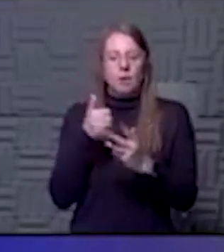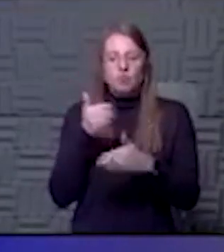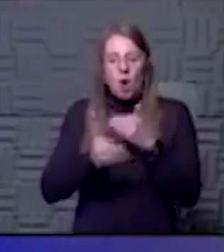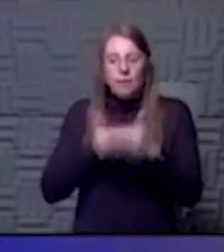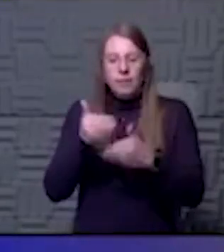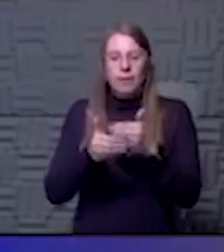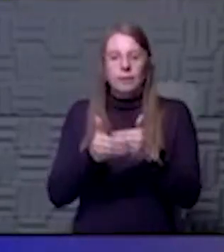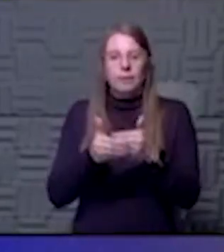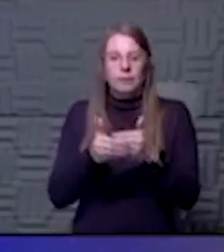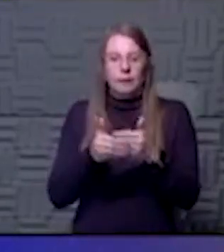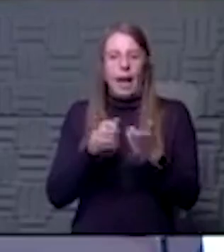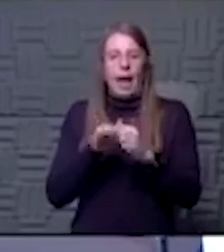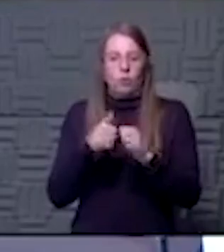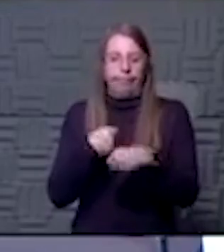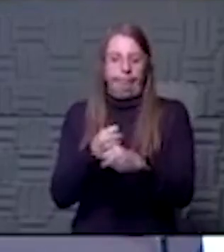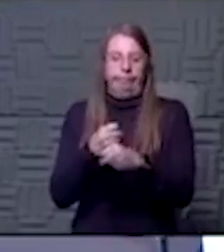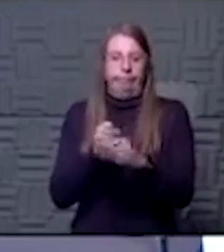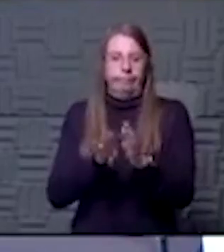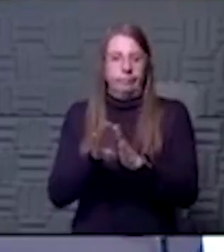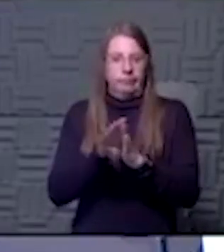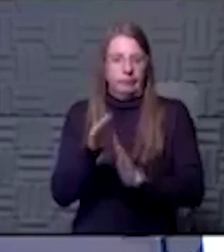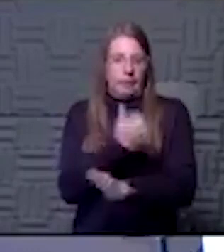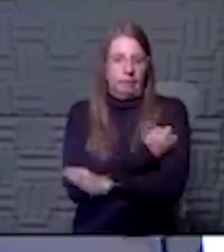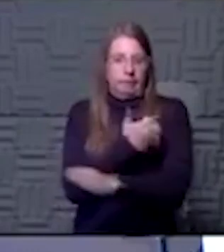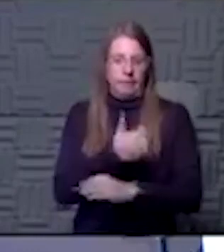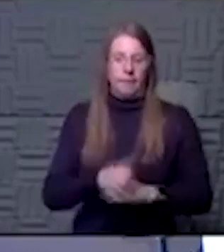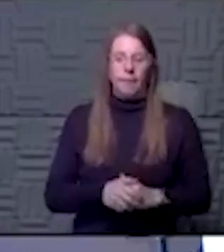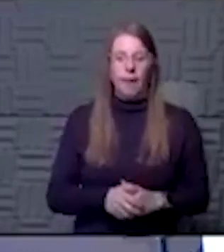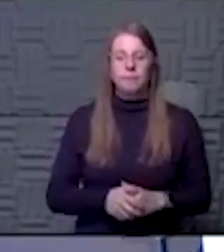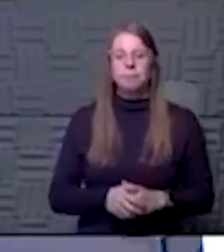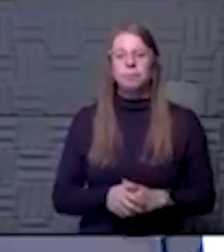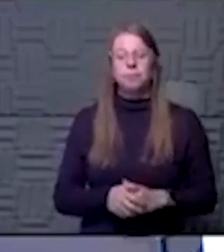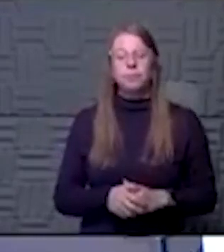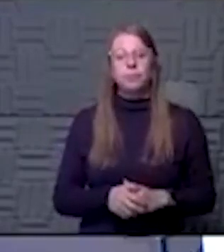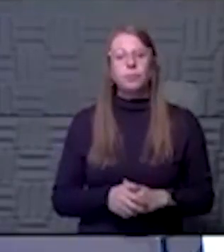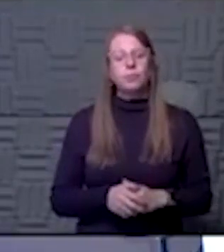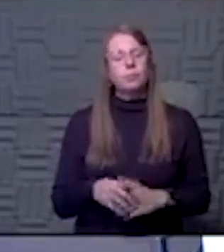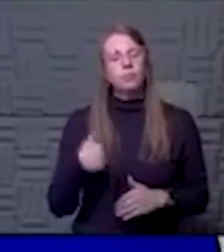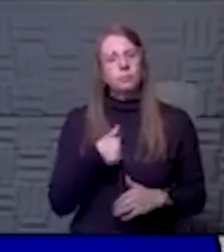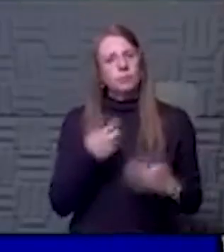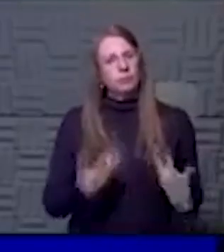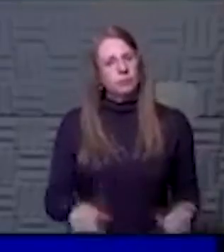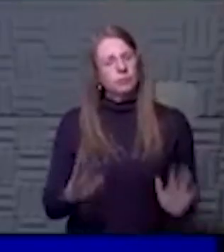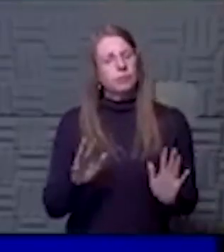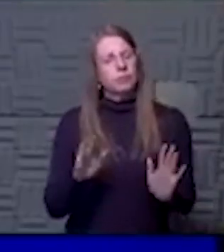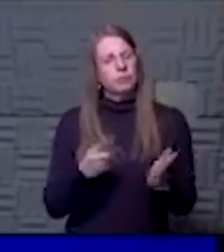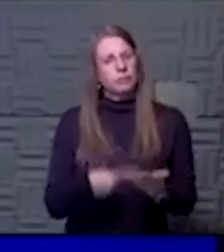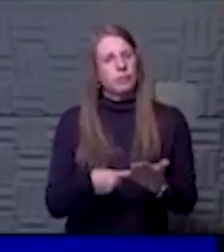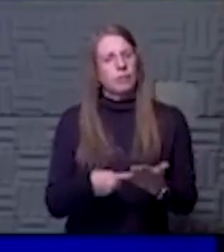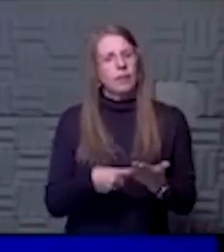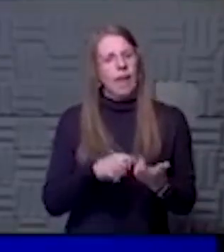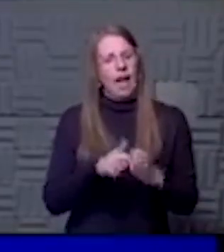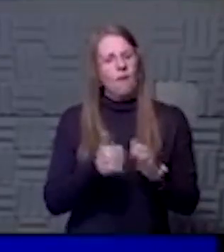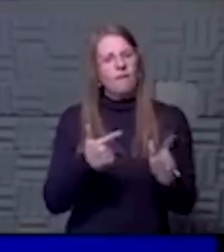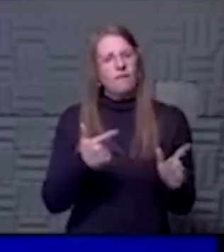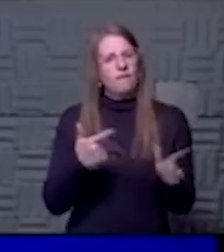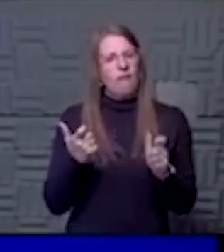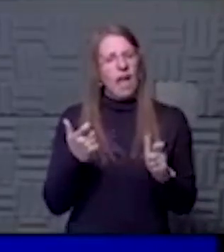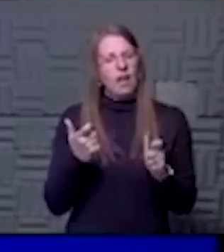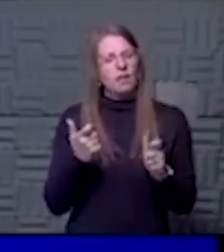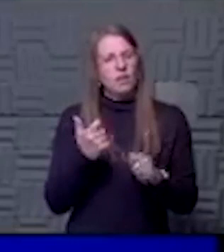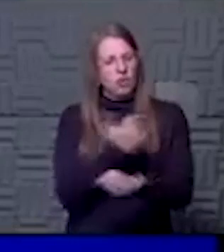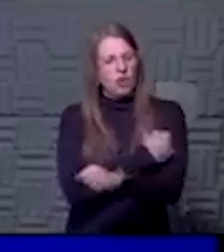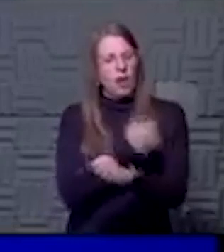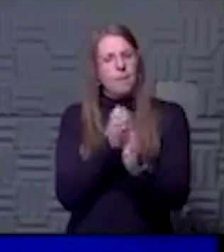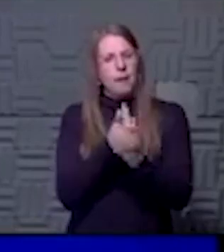processes moving forward. Have we covered how fast this shot would be